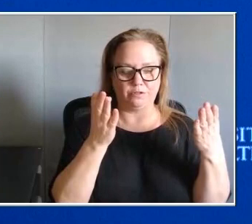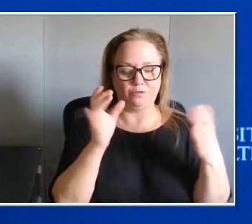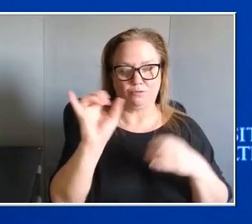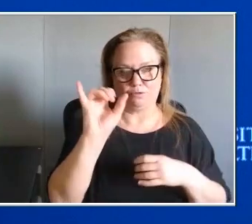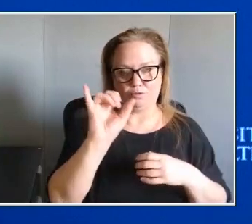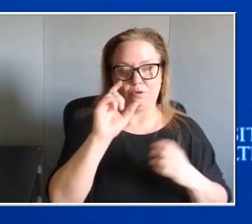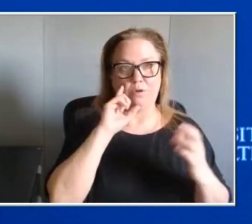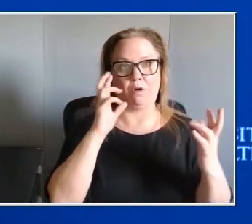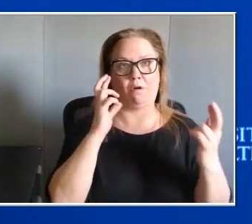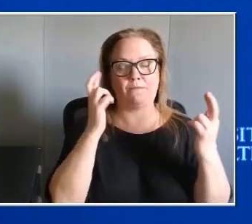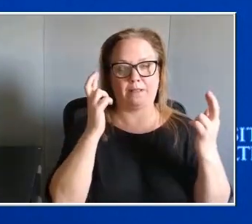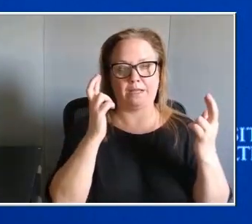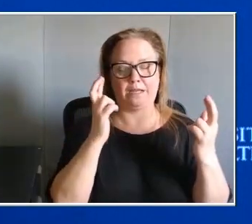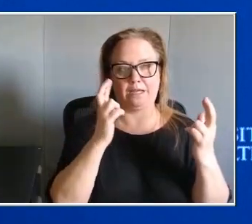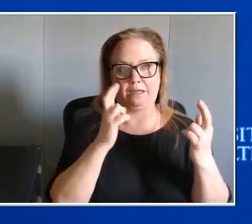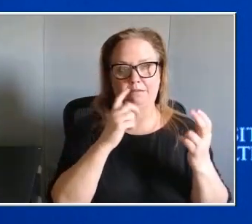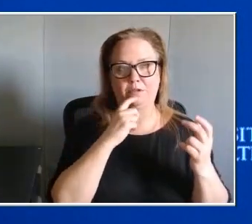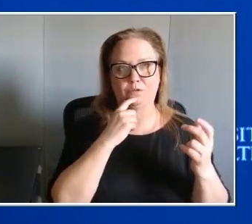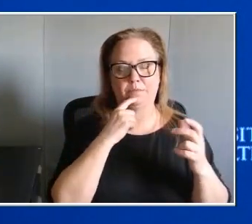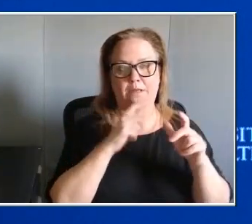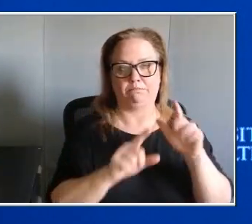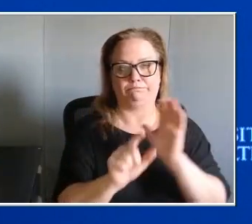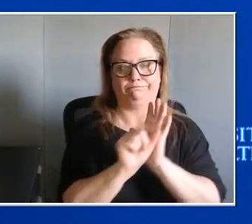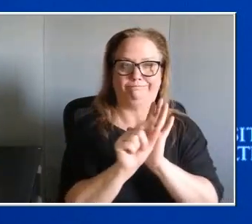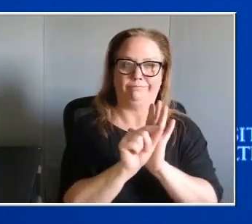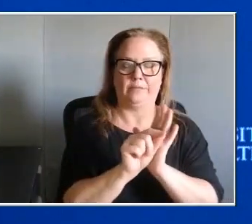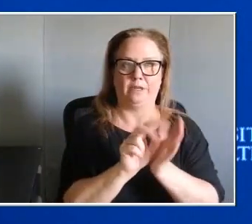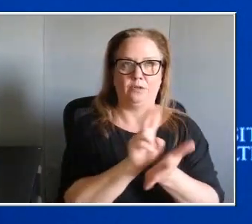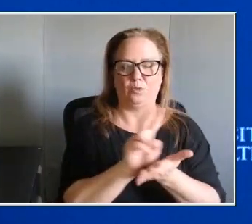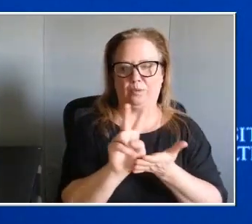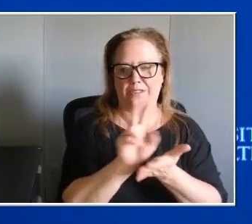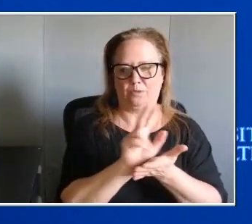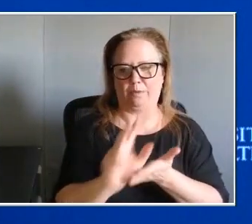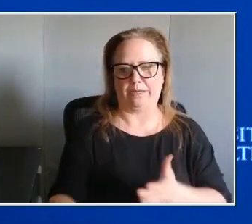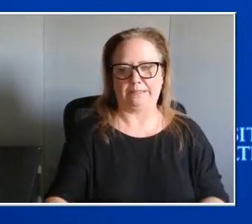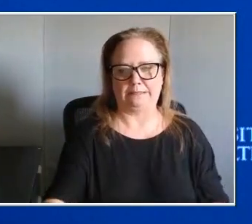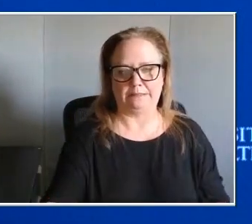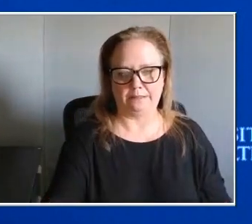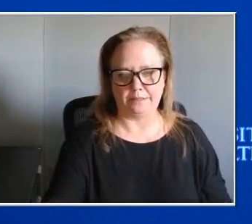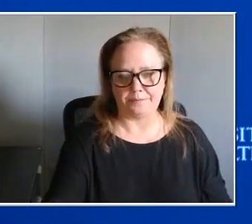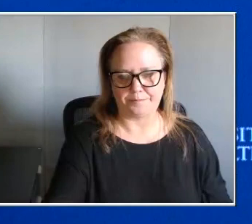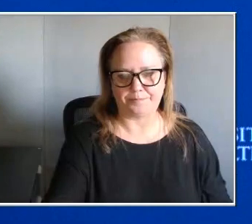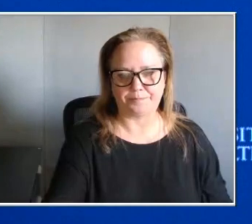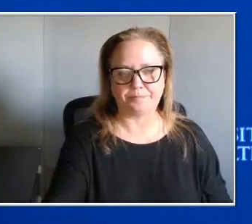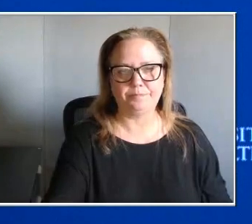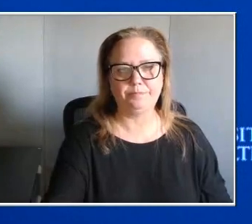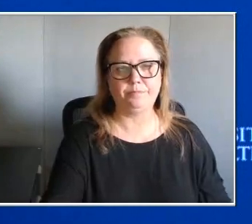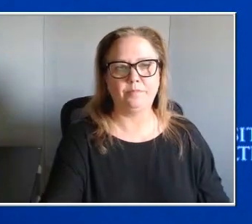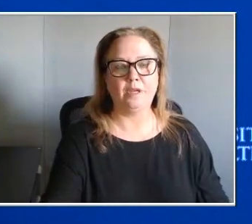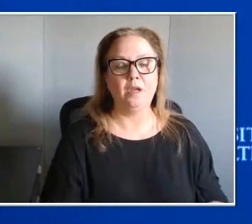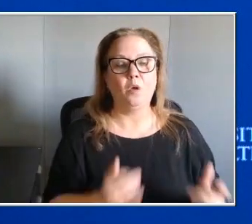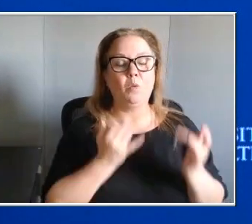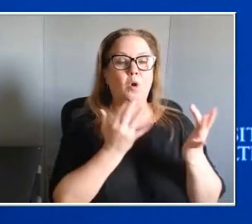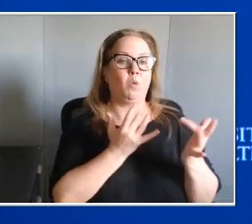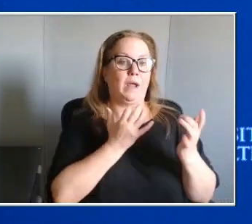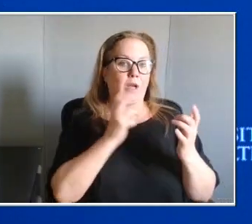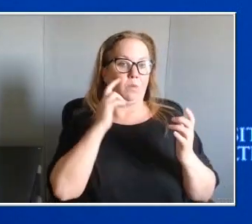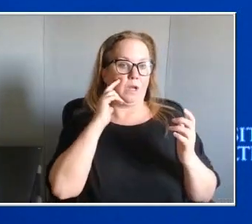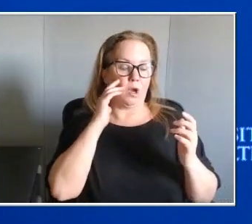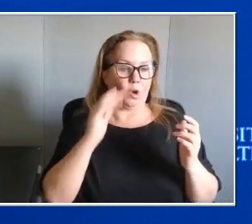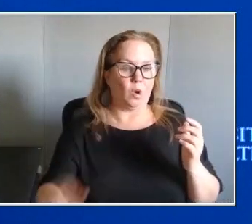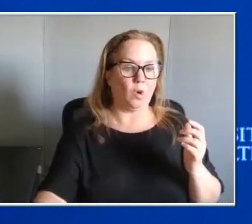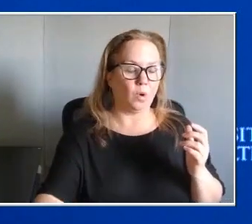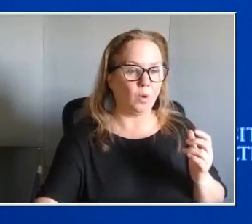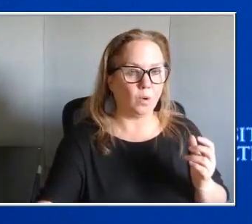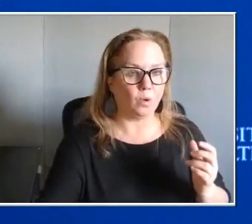hopefully those will be out within the next few weeks. That was the last I had heard from the FDA. So we are waiting. We know that has been a